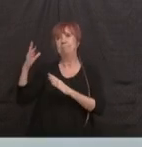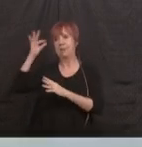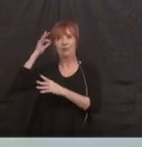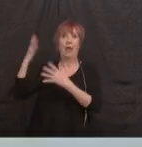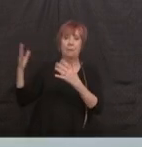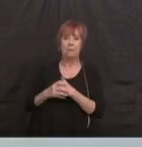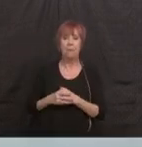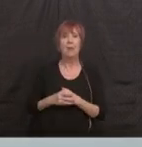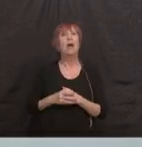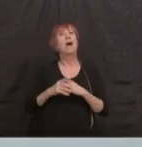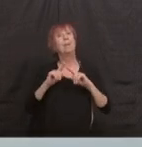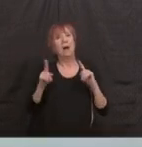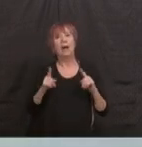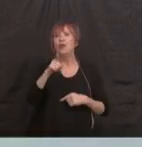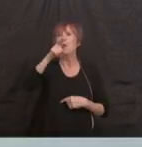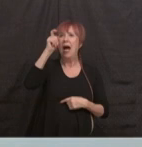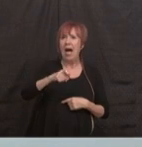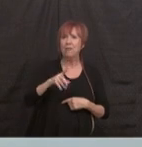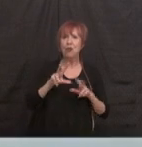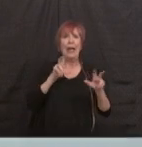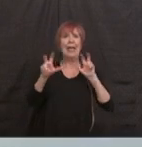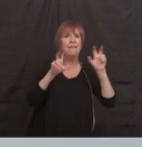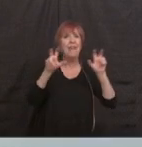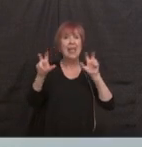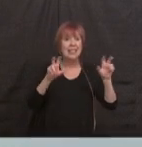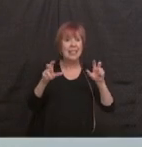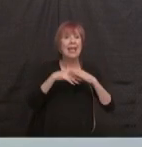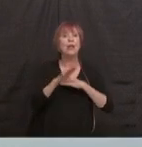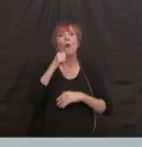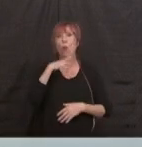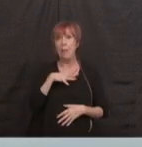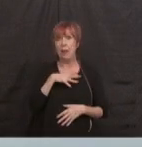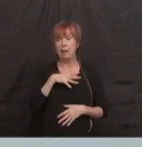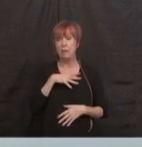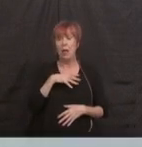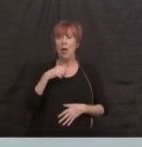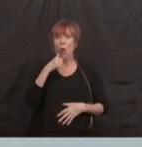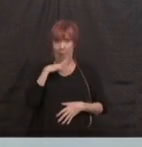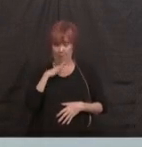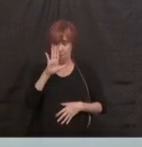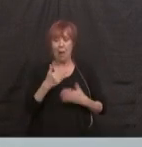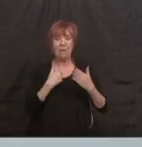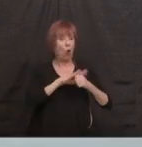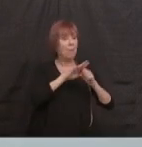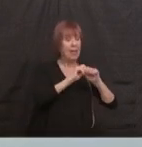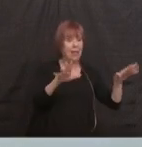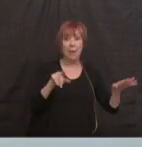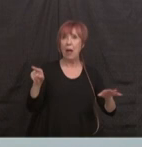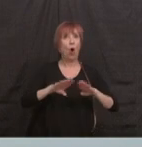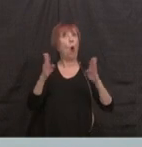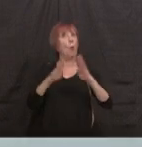said, you have to invest in women. Women, before the pandemic, were opening more